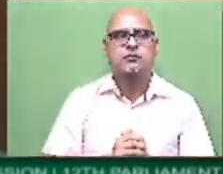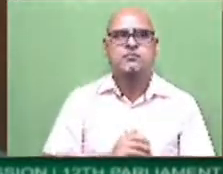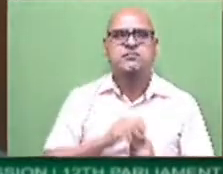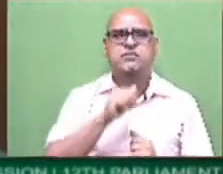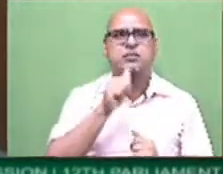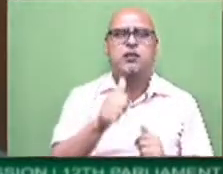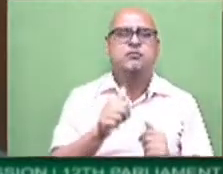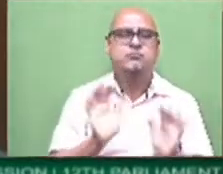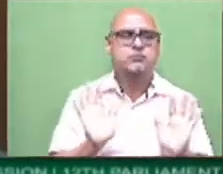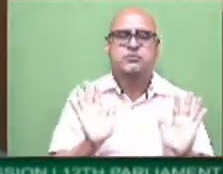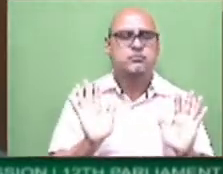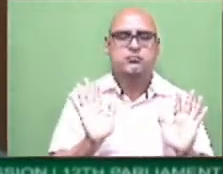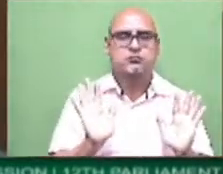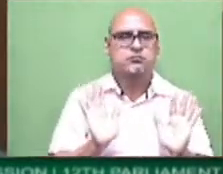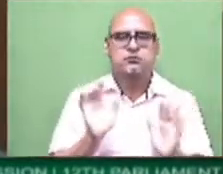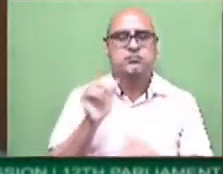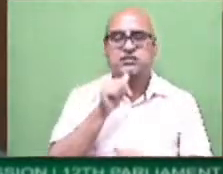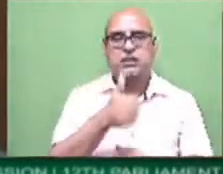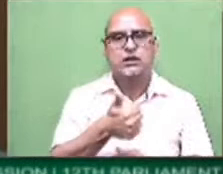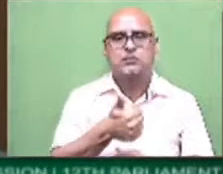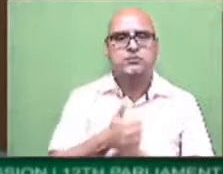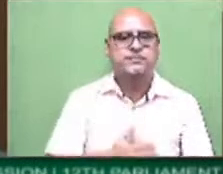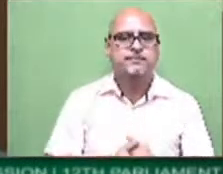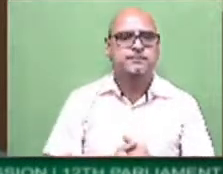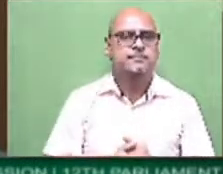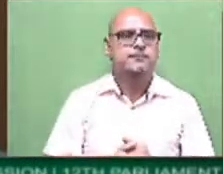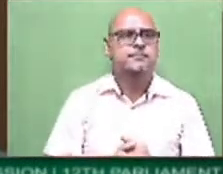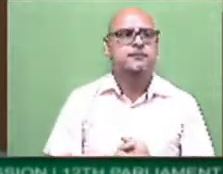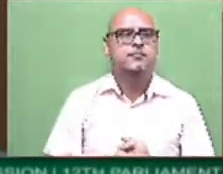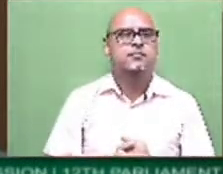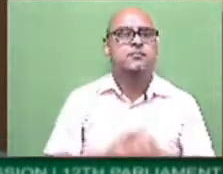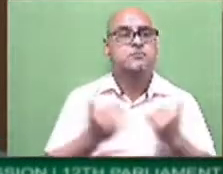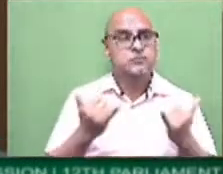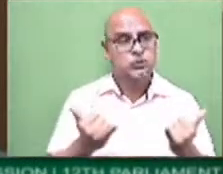I think the issue of exemptions is very important, Madam Speaker.